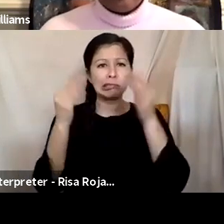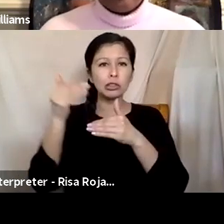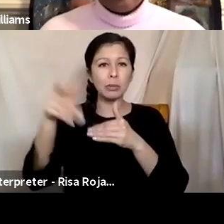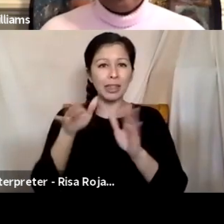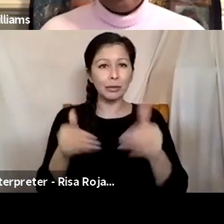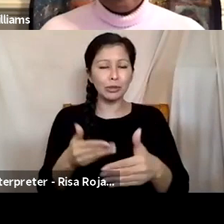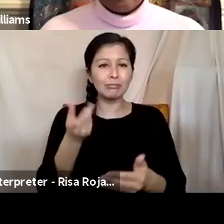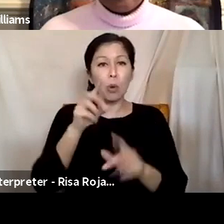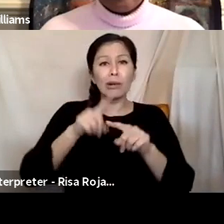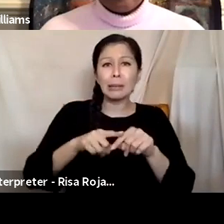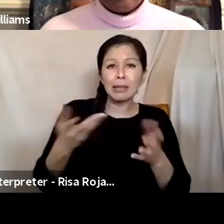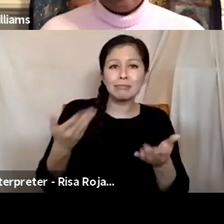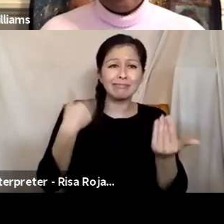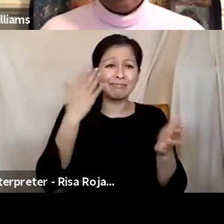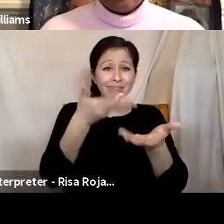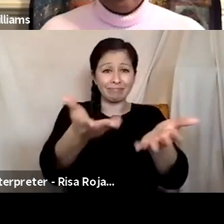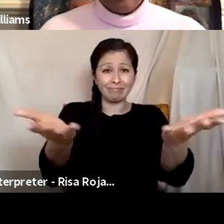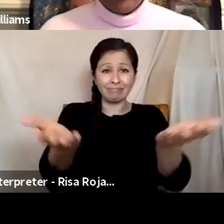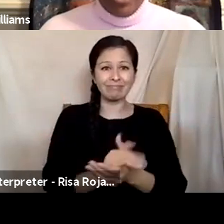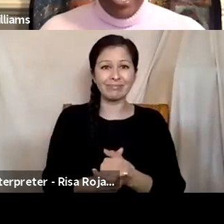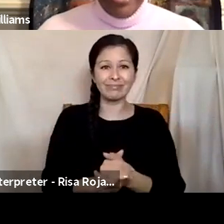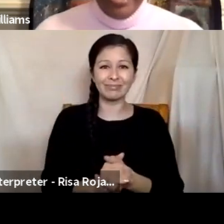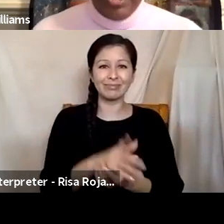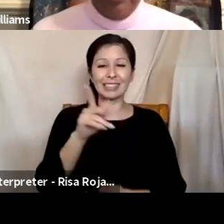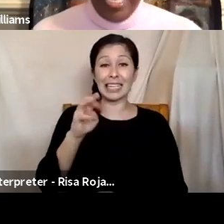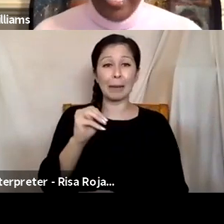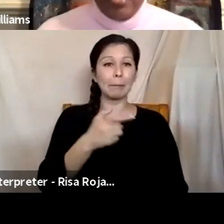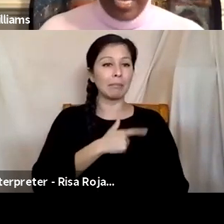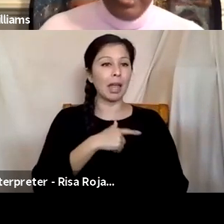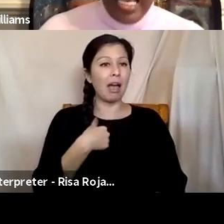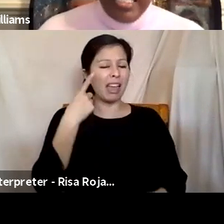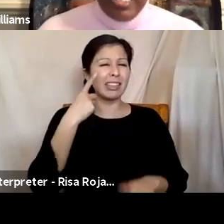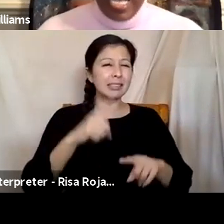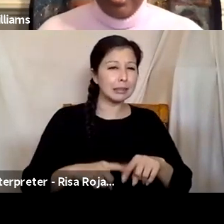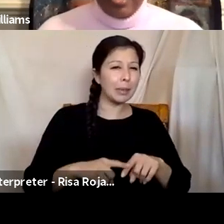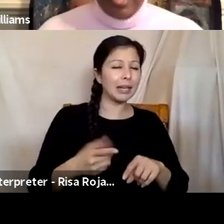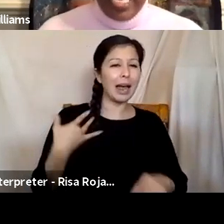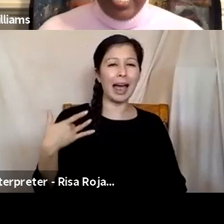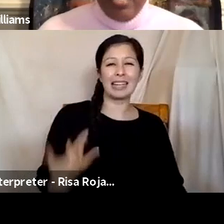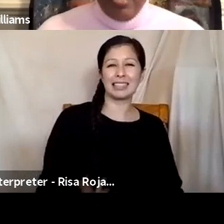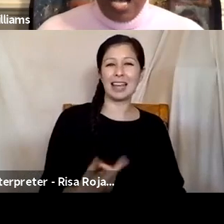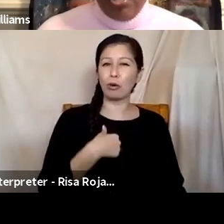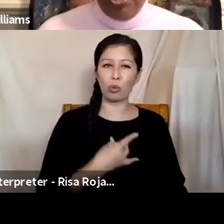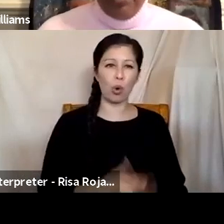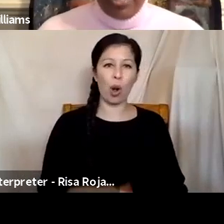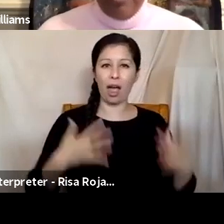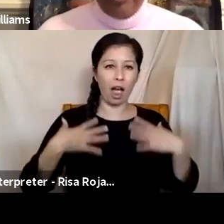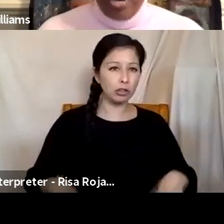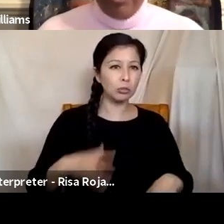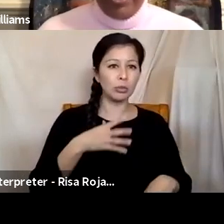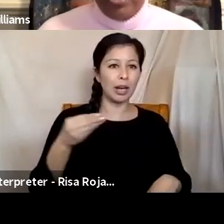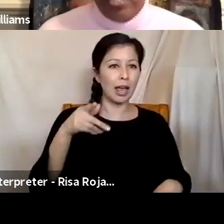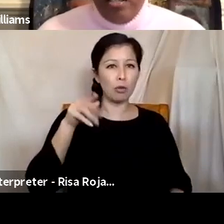the room, or does it depend? I don't know, Kim. I think it depends. I tend not to like costumes